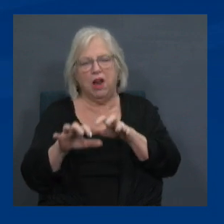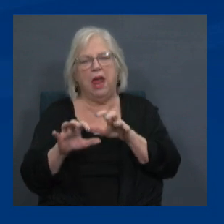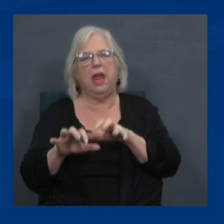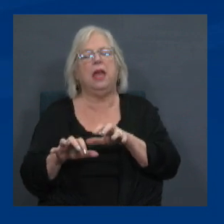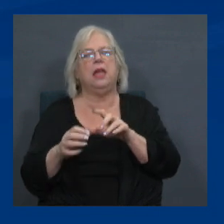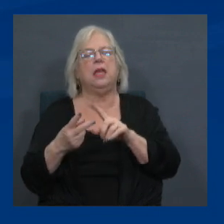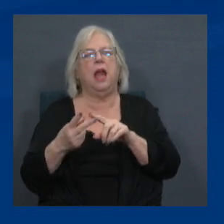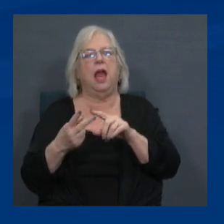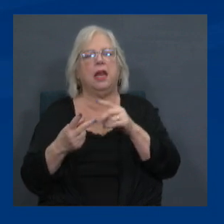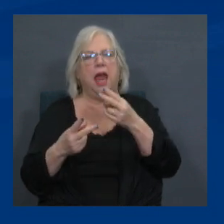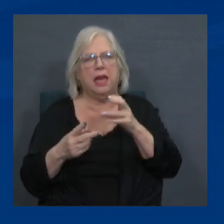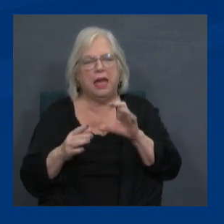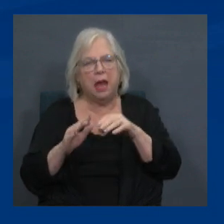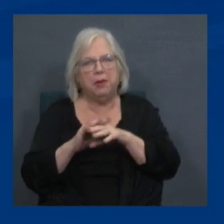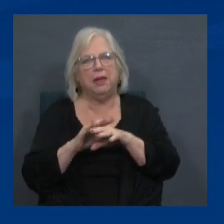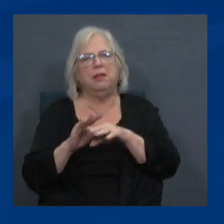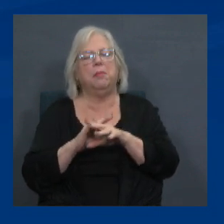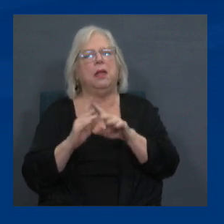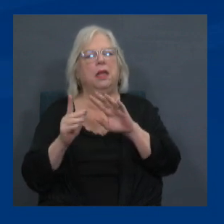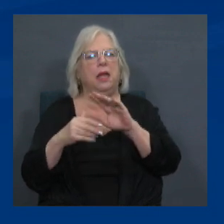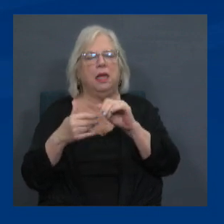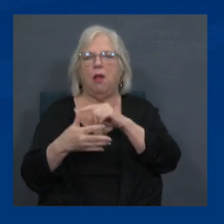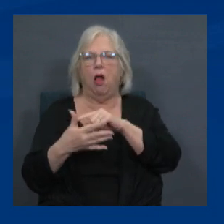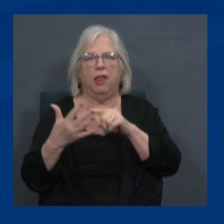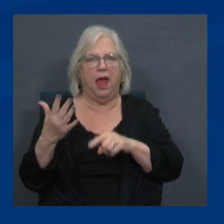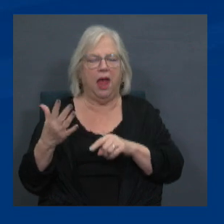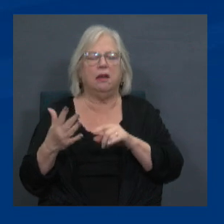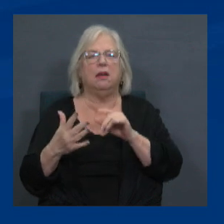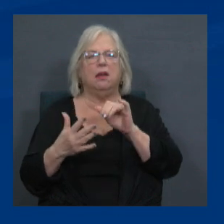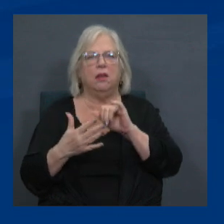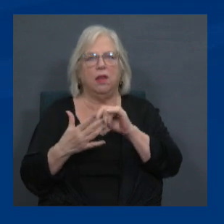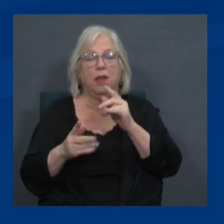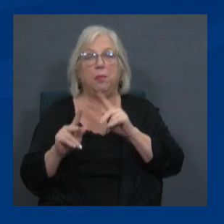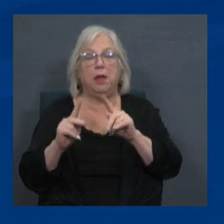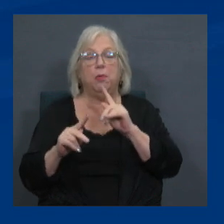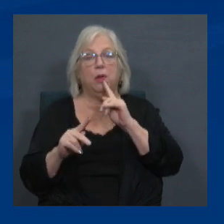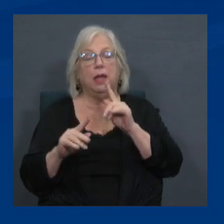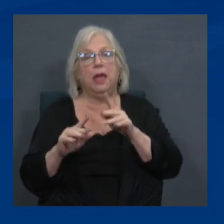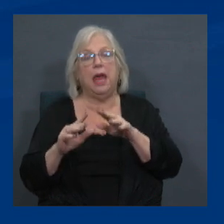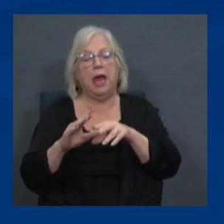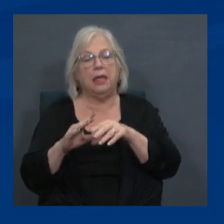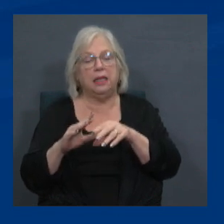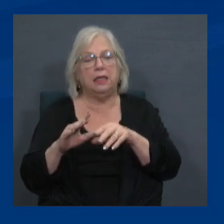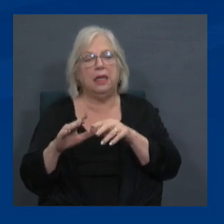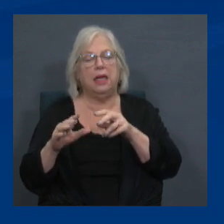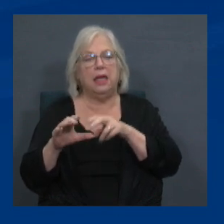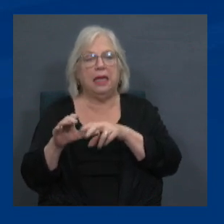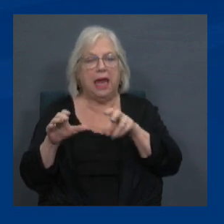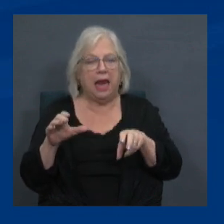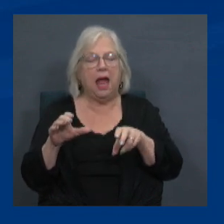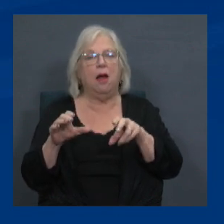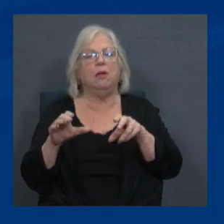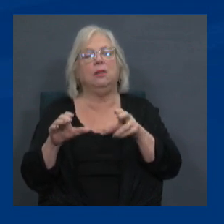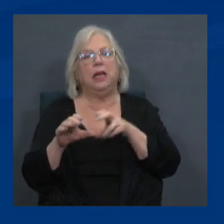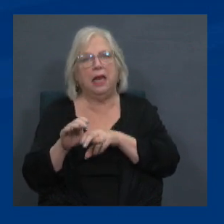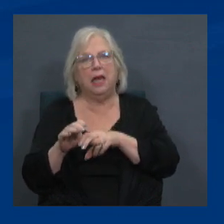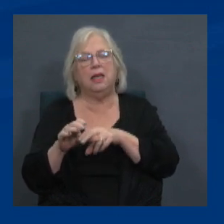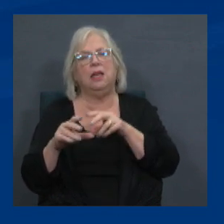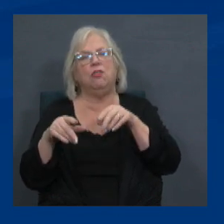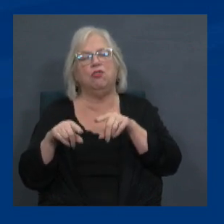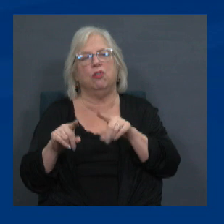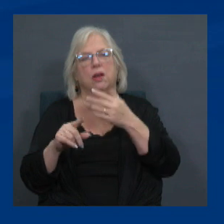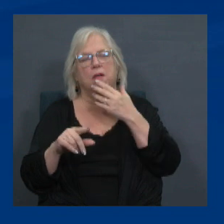handicap accessibility and all of that, so that people can unload and unload in bad weather or in rainy